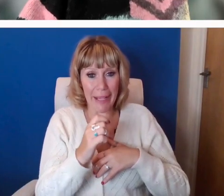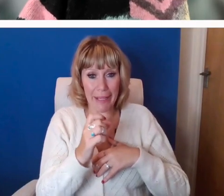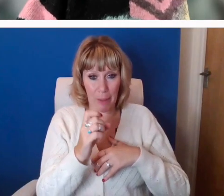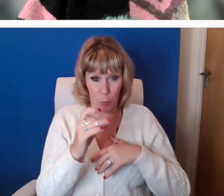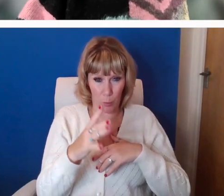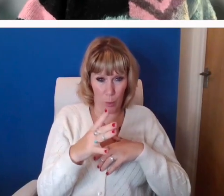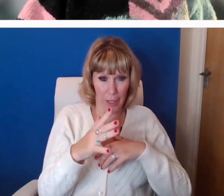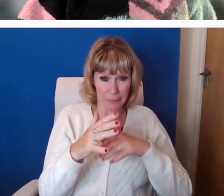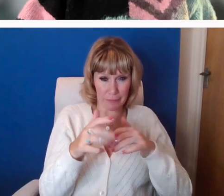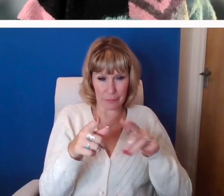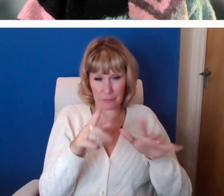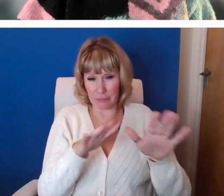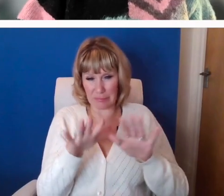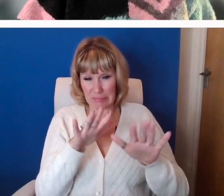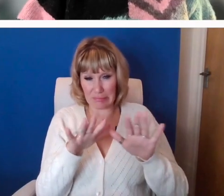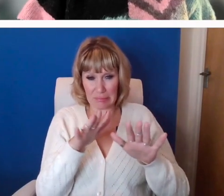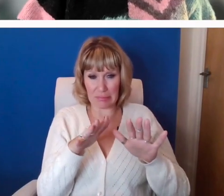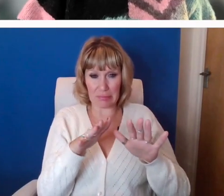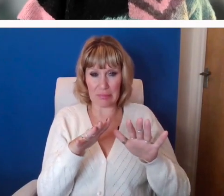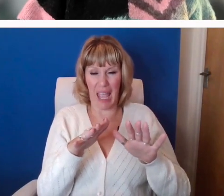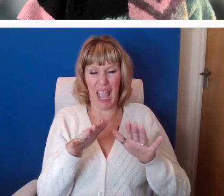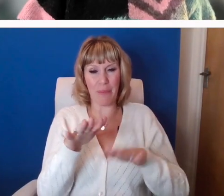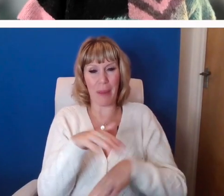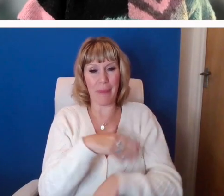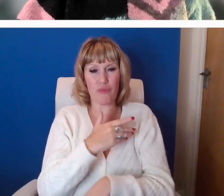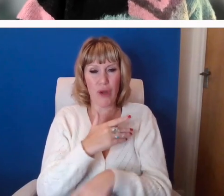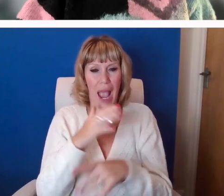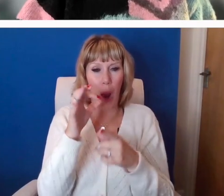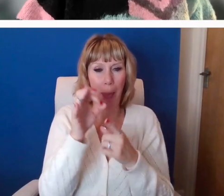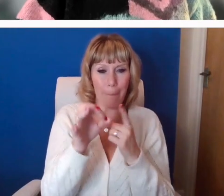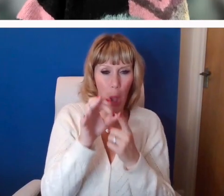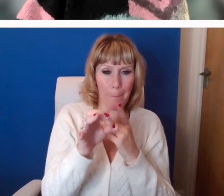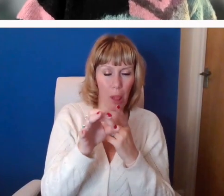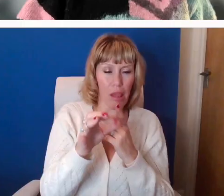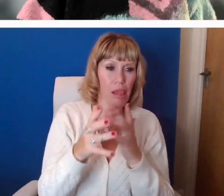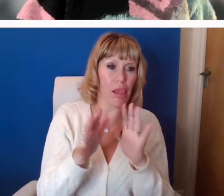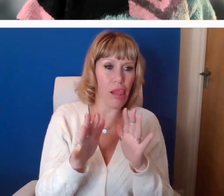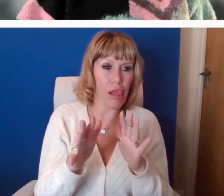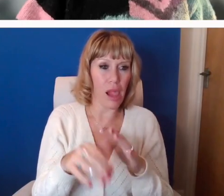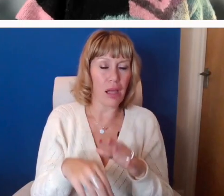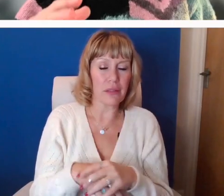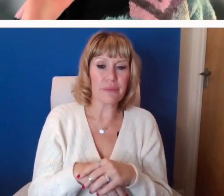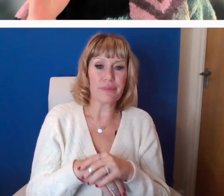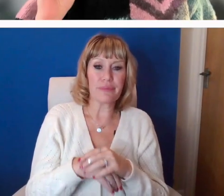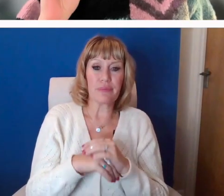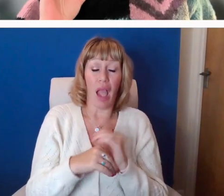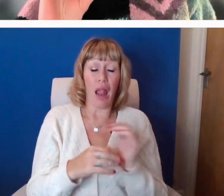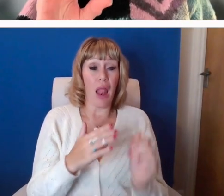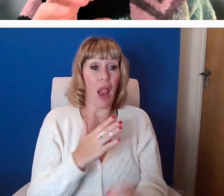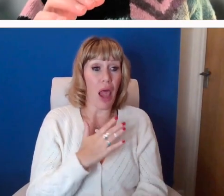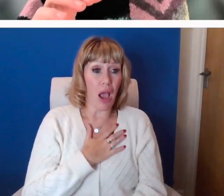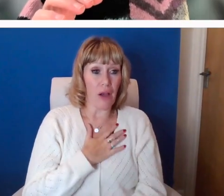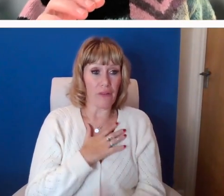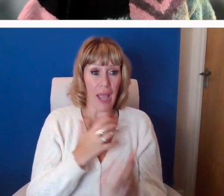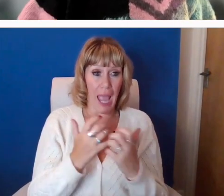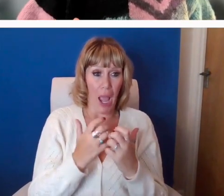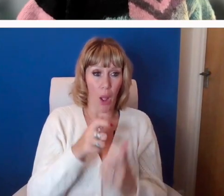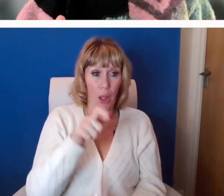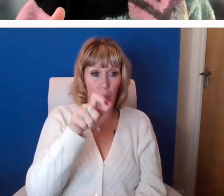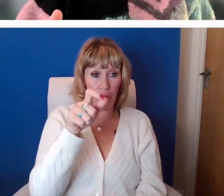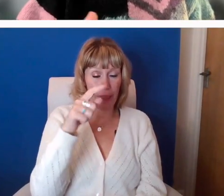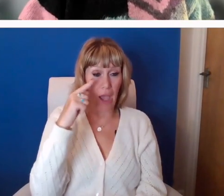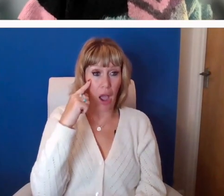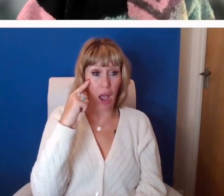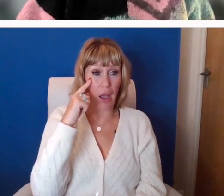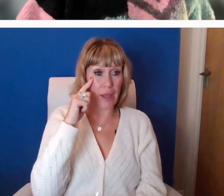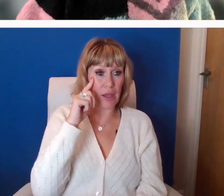detailing the artist's eye in black, white, browns, and purples. I love the way this really stares. We get